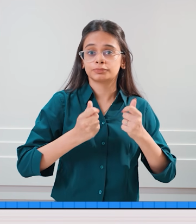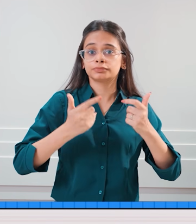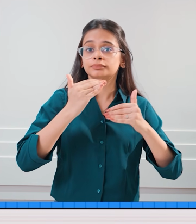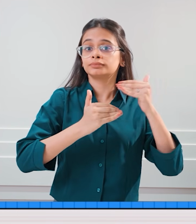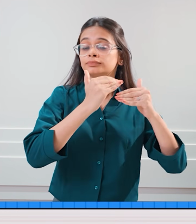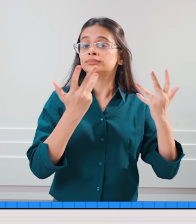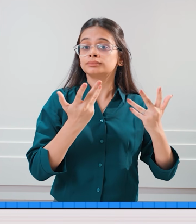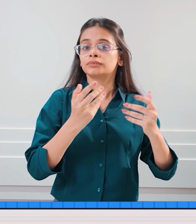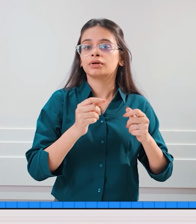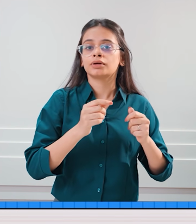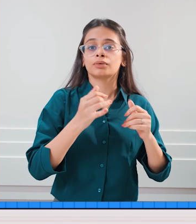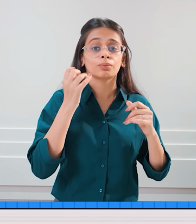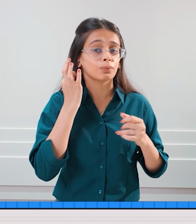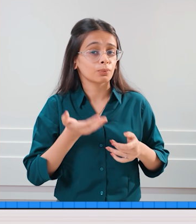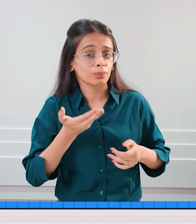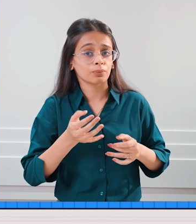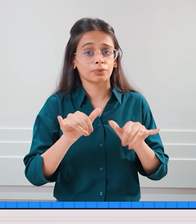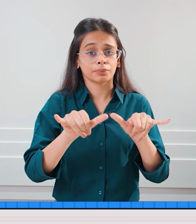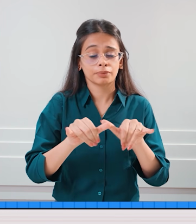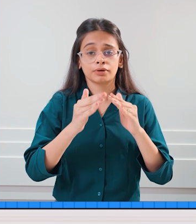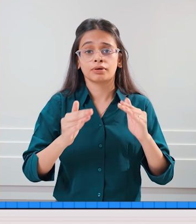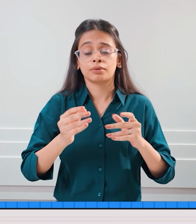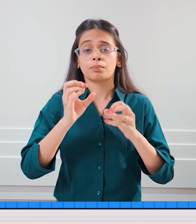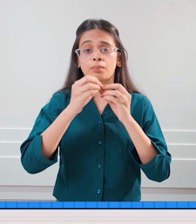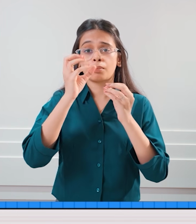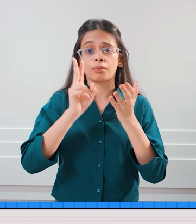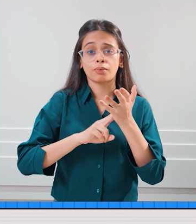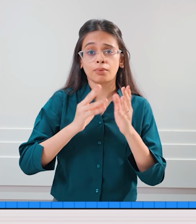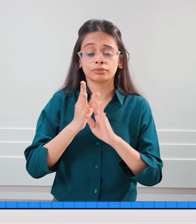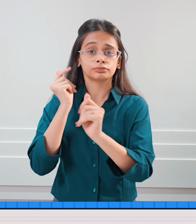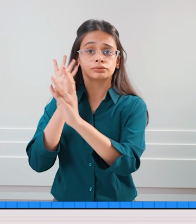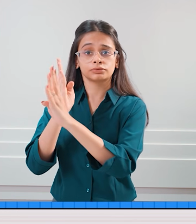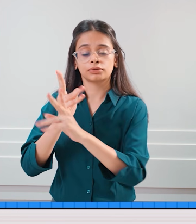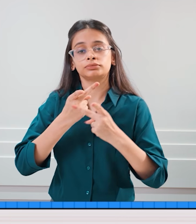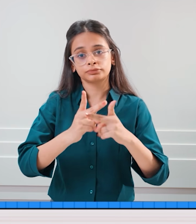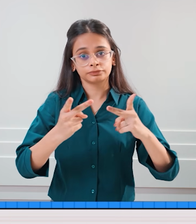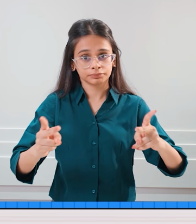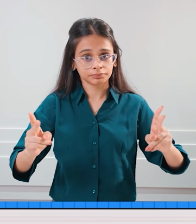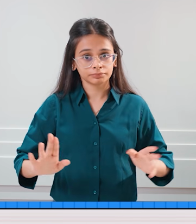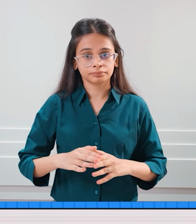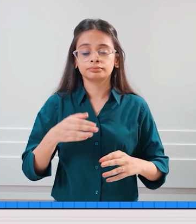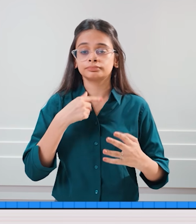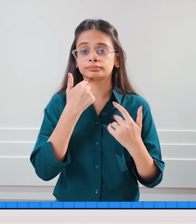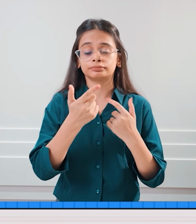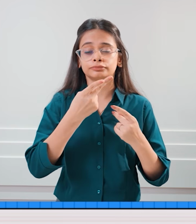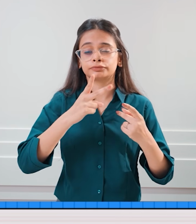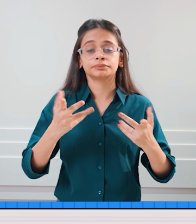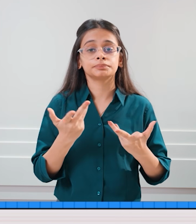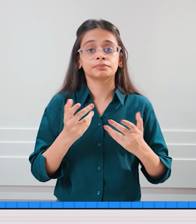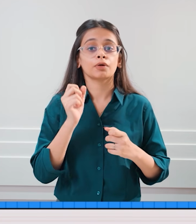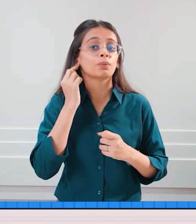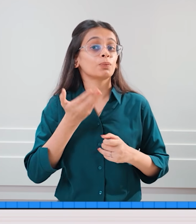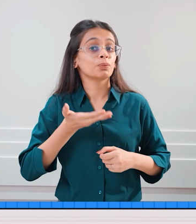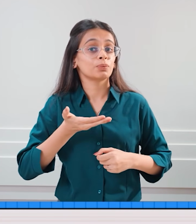real estate, stocks, and bonds. Each one of them has its own unique set of characteristics. Let me quickly run you through them. Let's start with